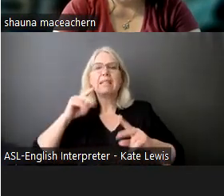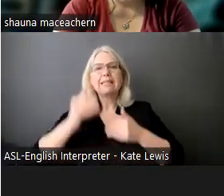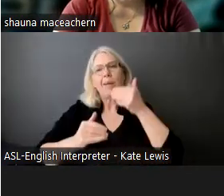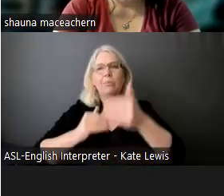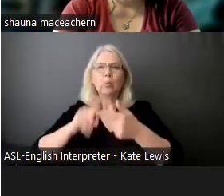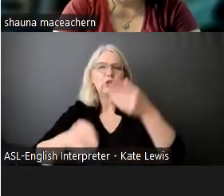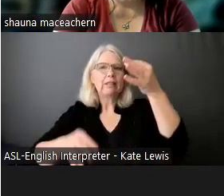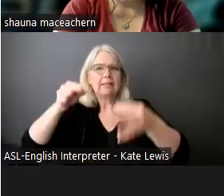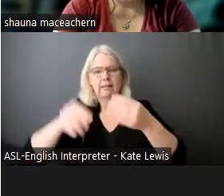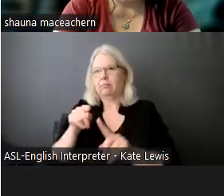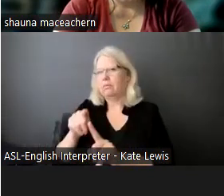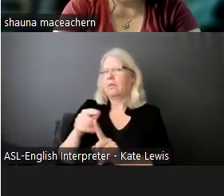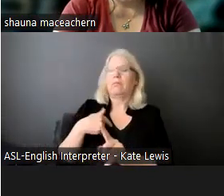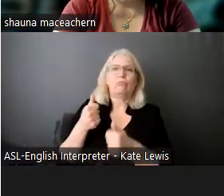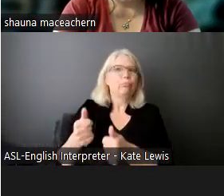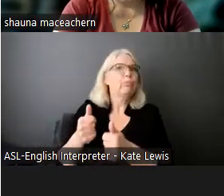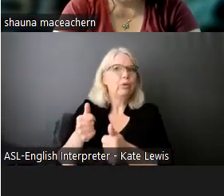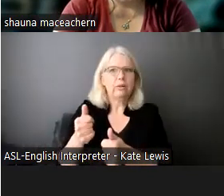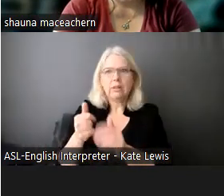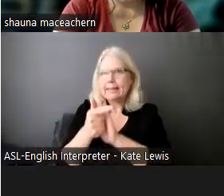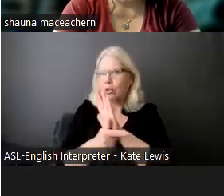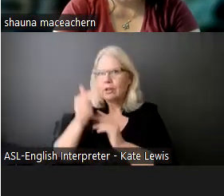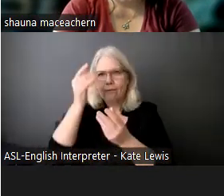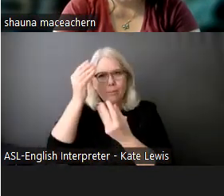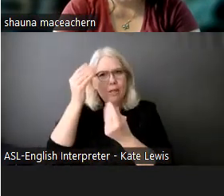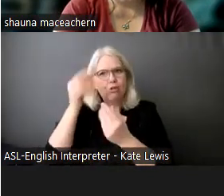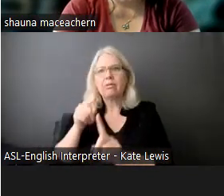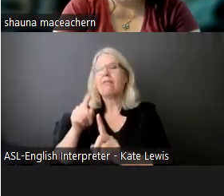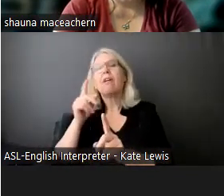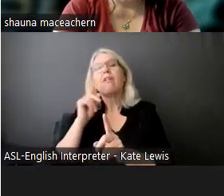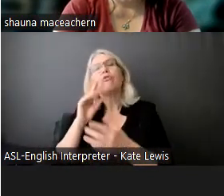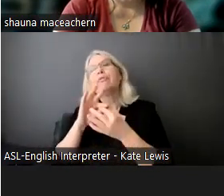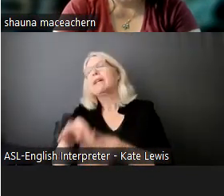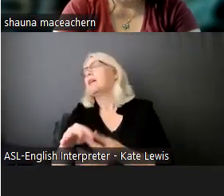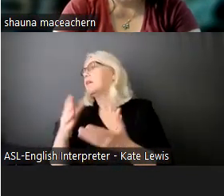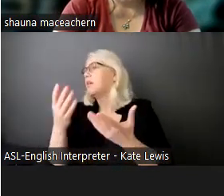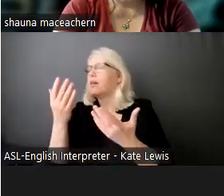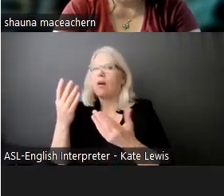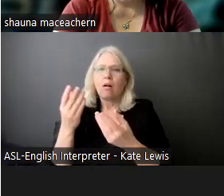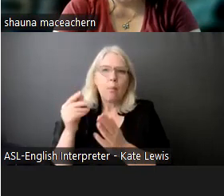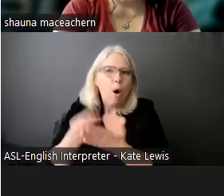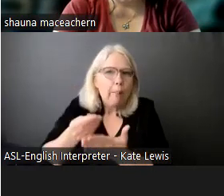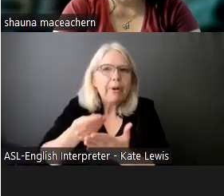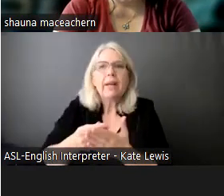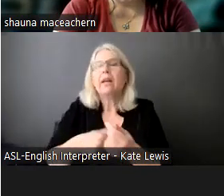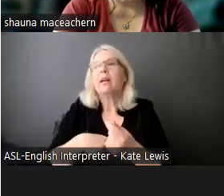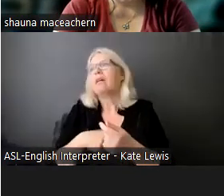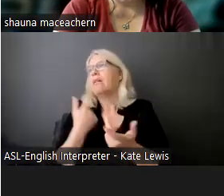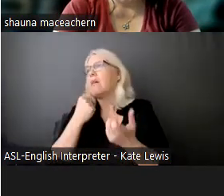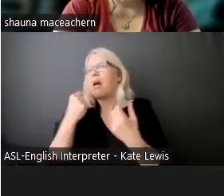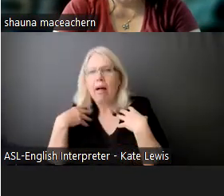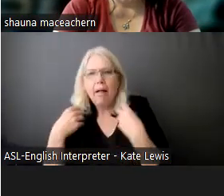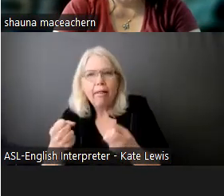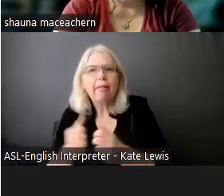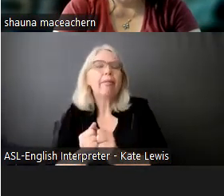all great free information on powers of attorney for property, for personal care, and for wills. Also looking at